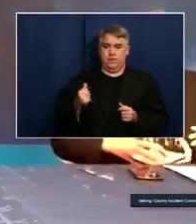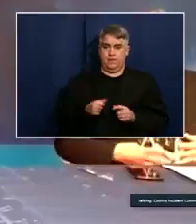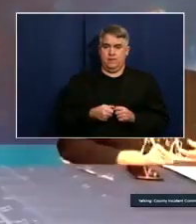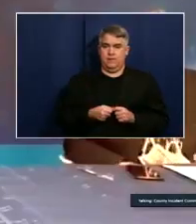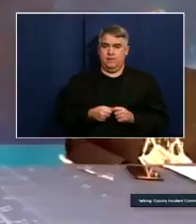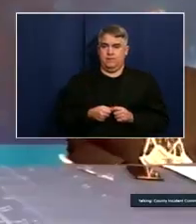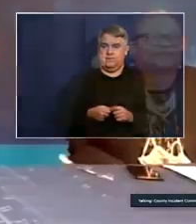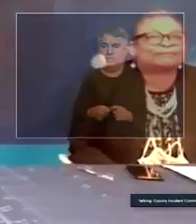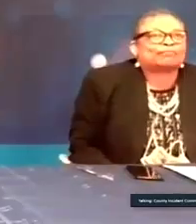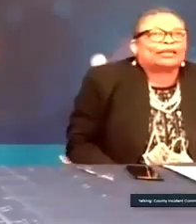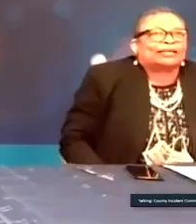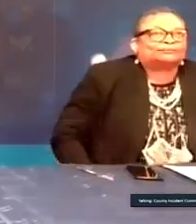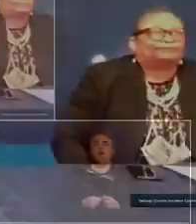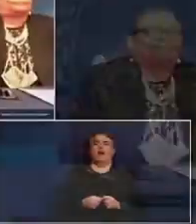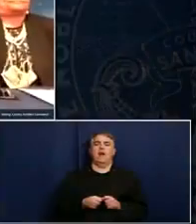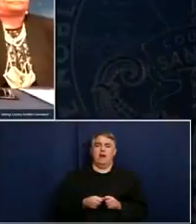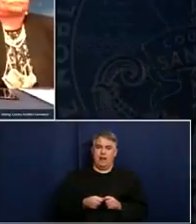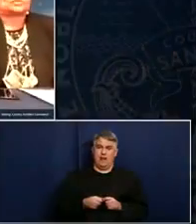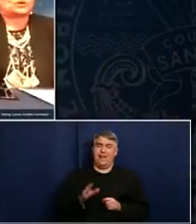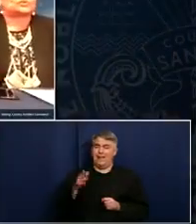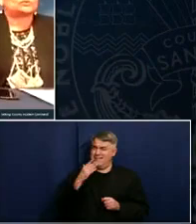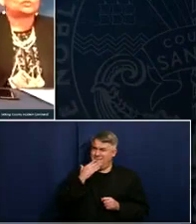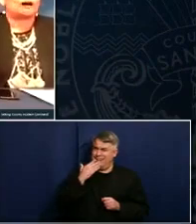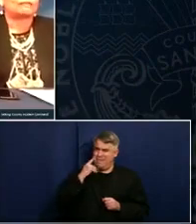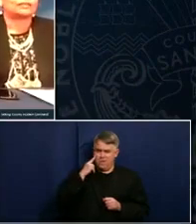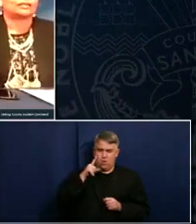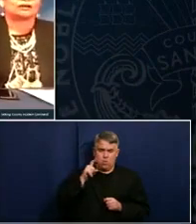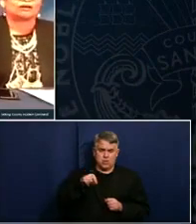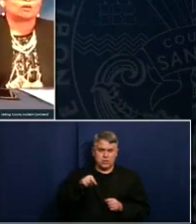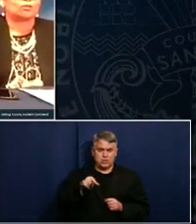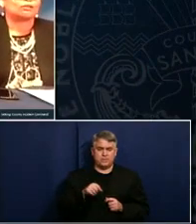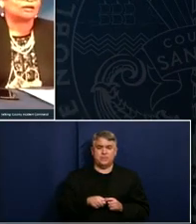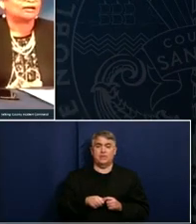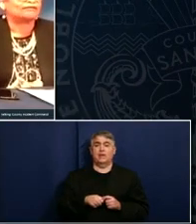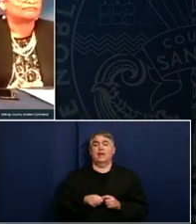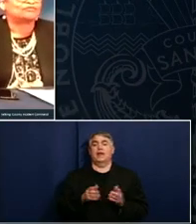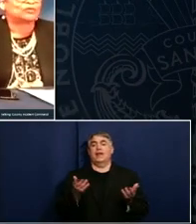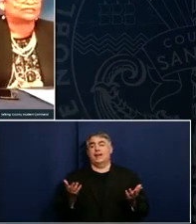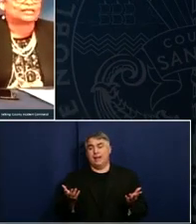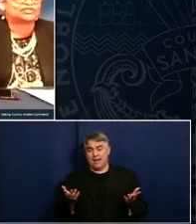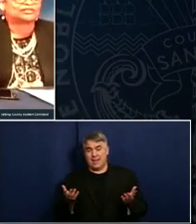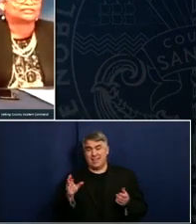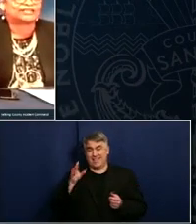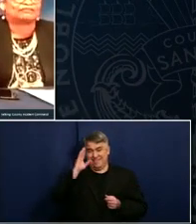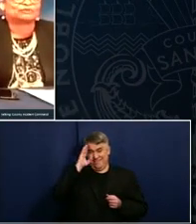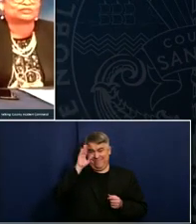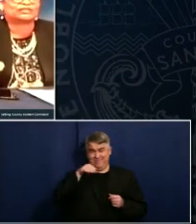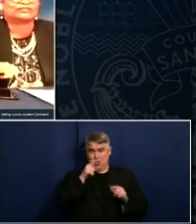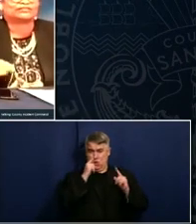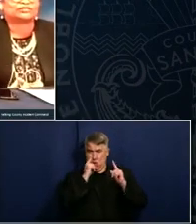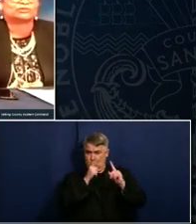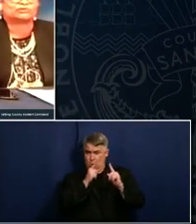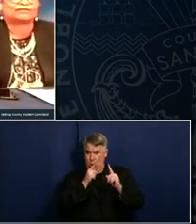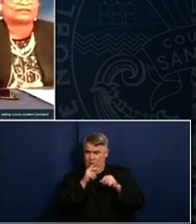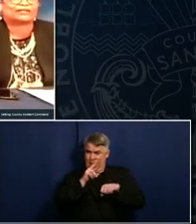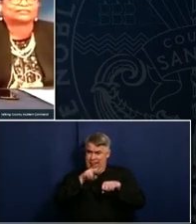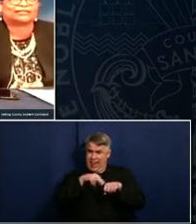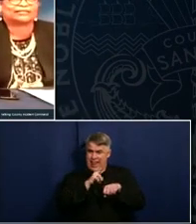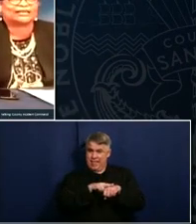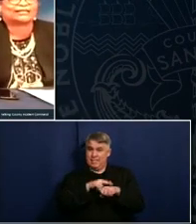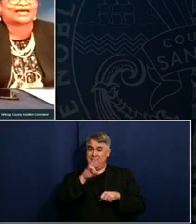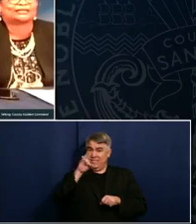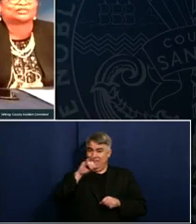So thank you for that question. So you saw the goal for the nation, 70% of individuals